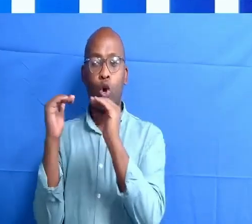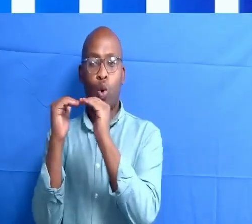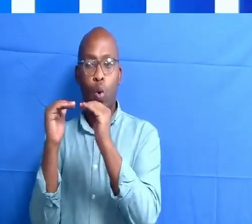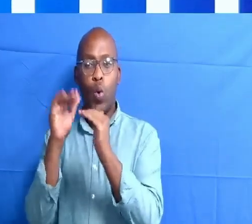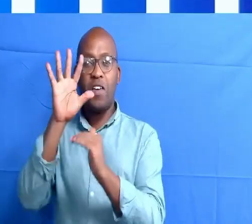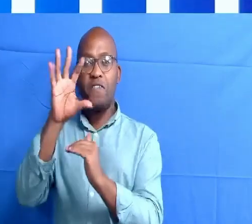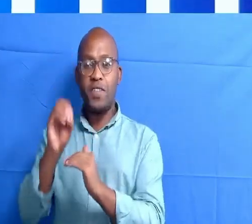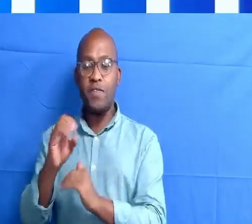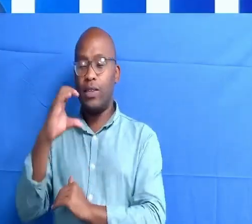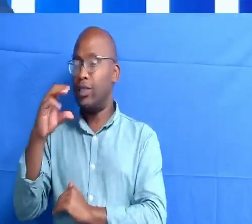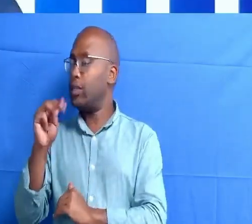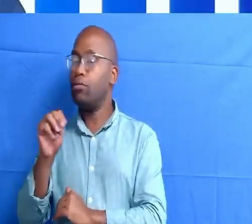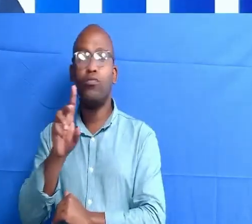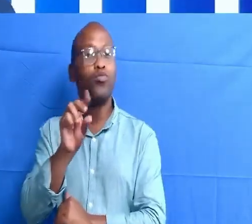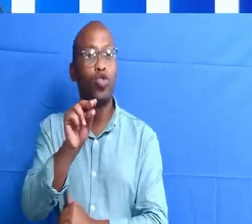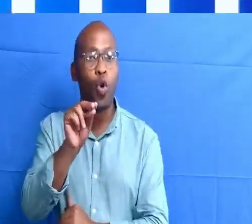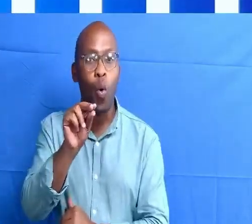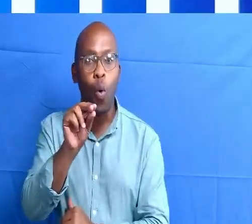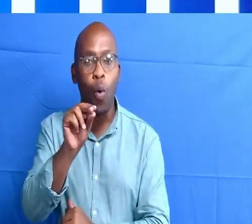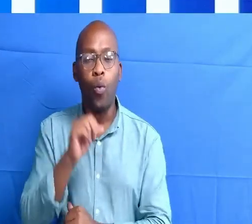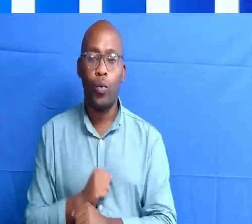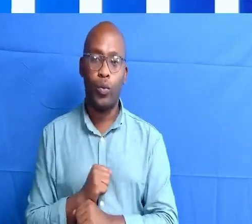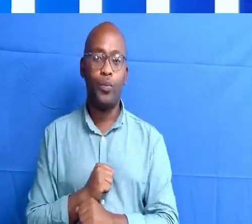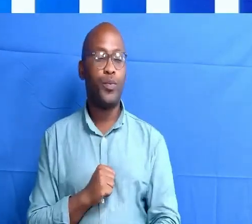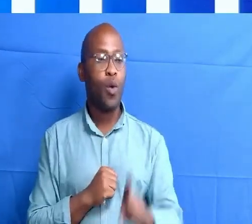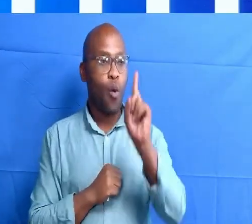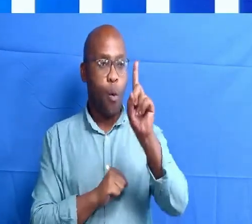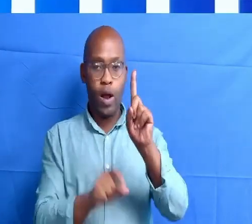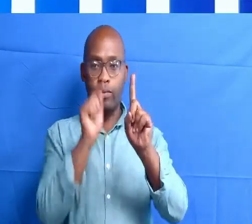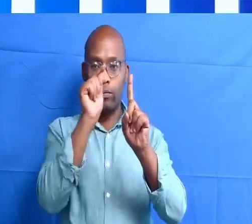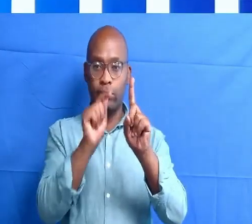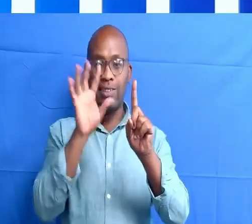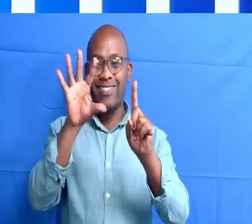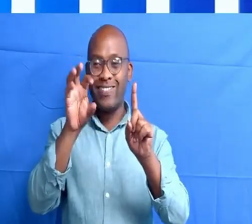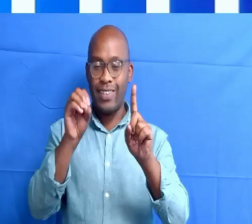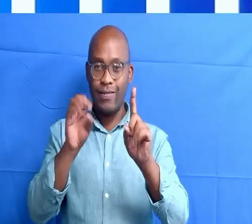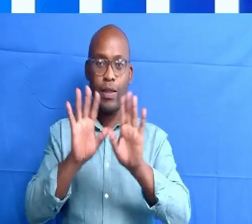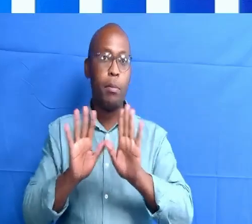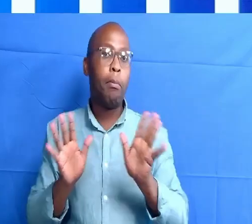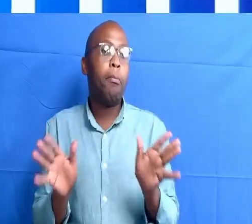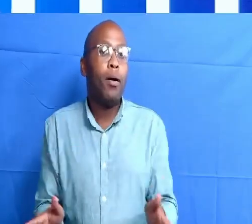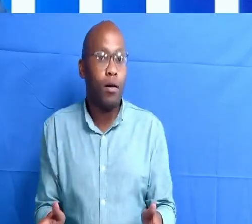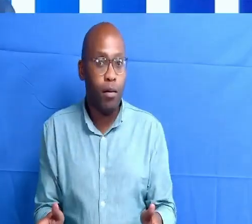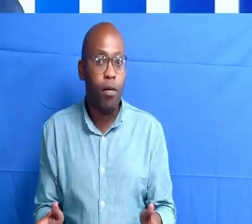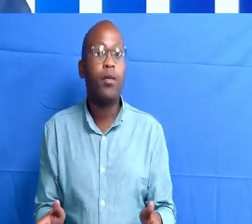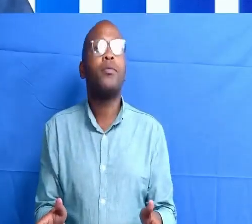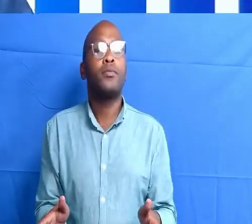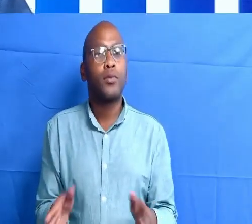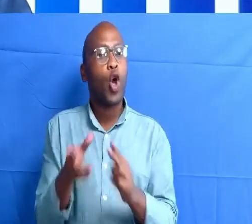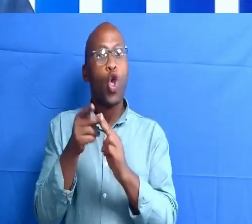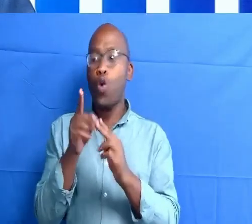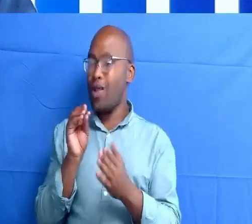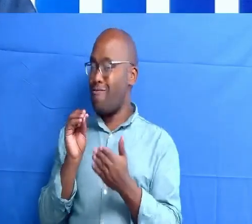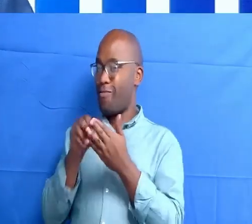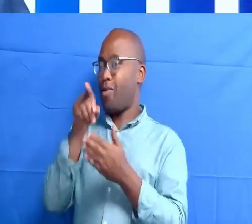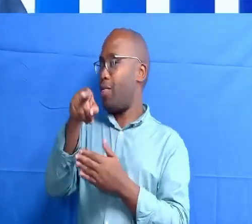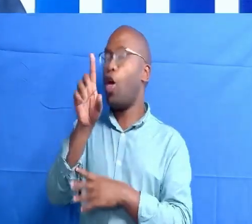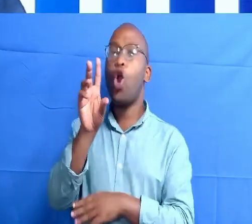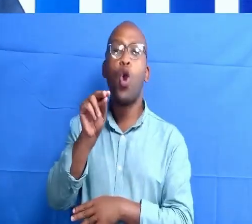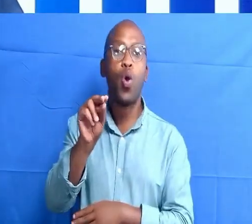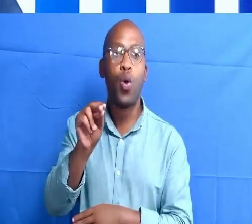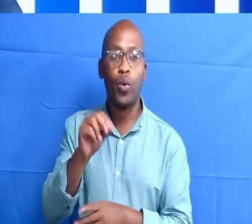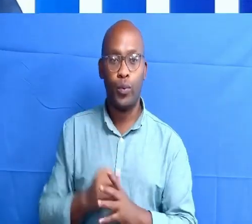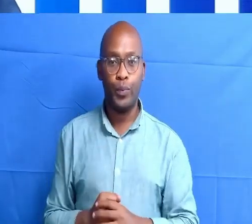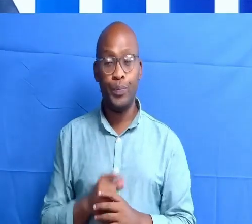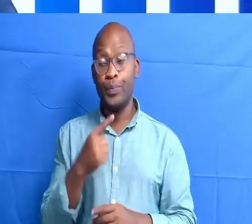50 centimeters. No, it's 1:50. So the scale doesn't have any units. Now, in this